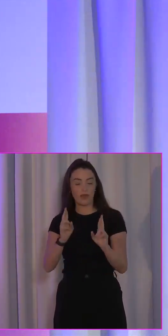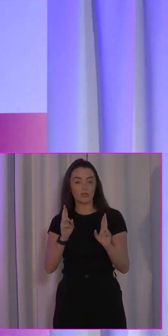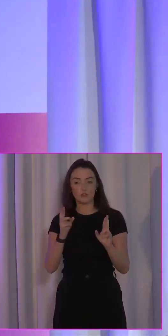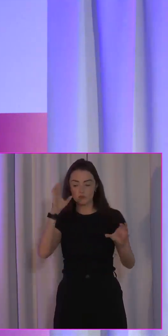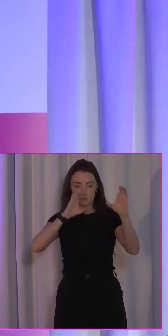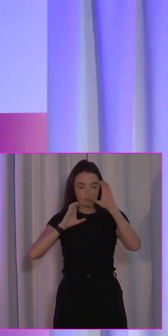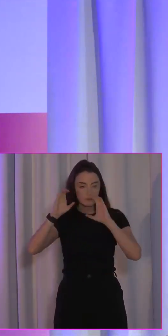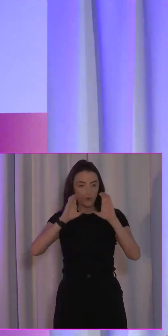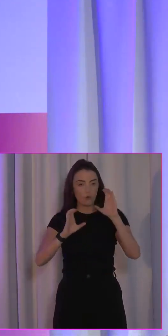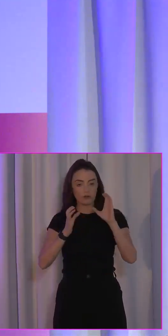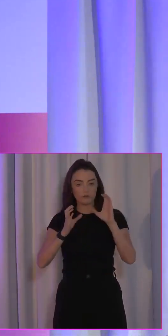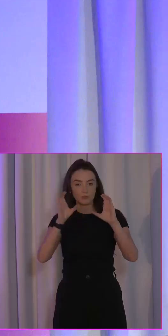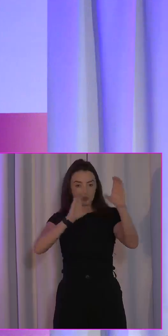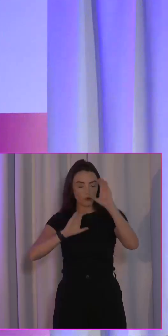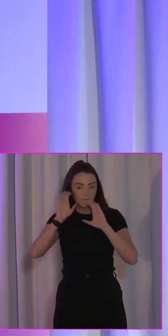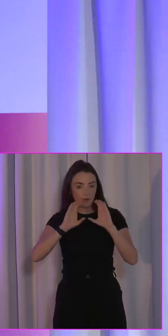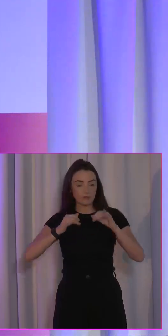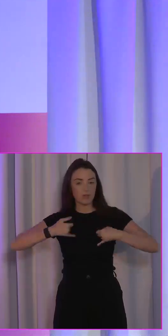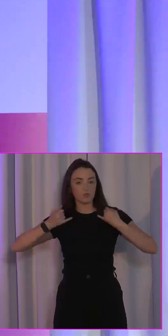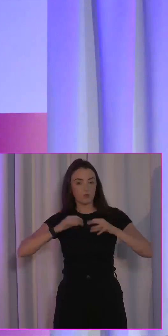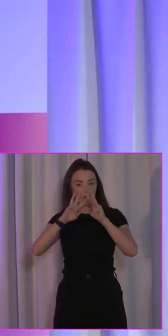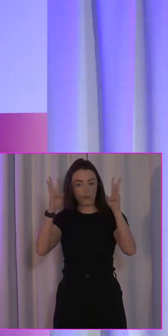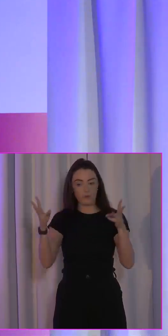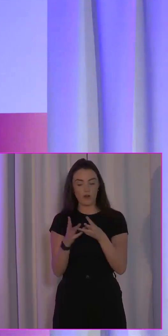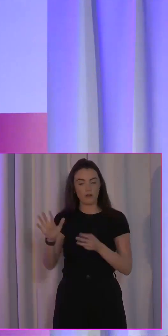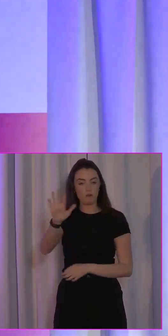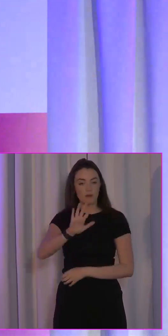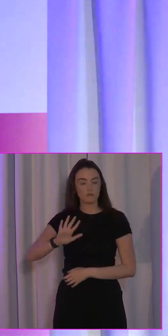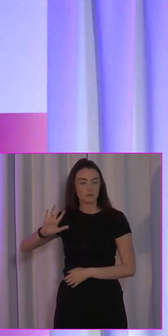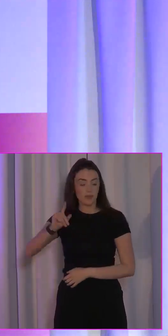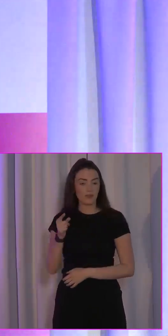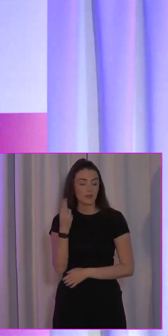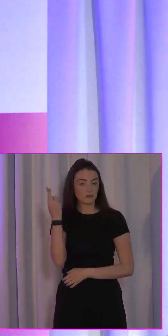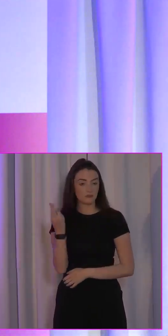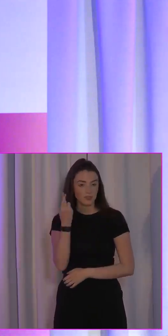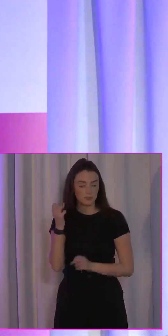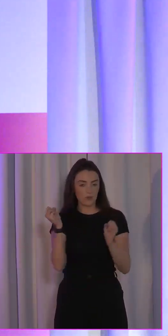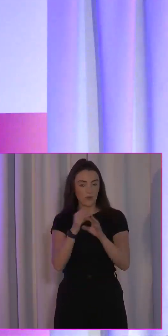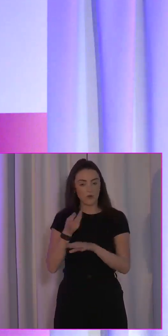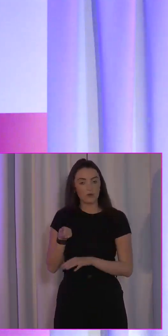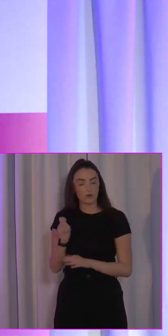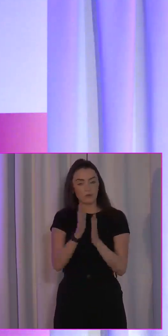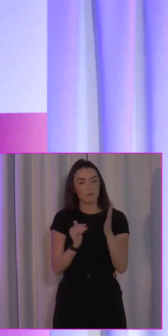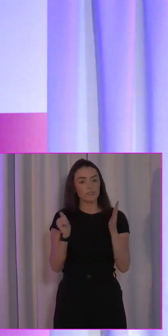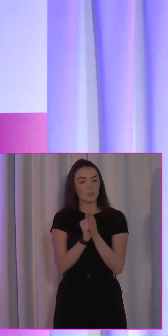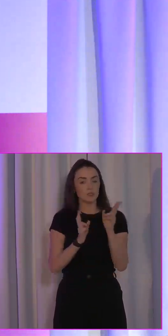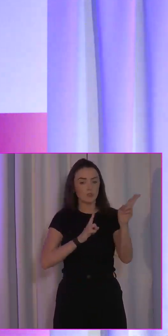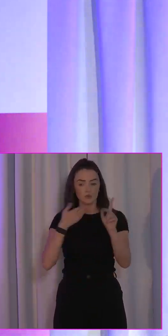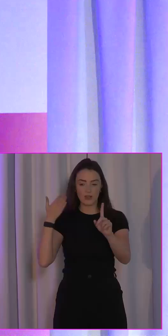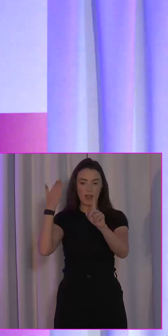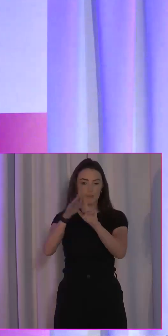to explore, discover and enjoy the world around them. And for that reason, all tourism businesses should aim